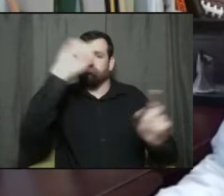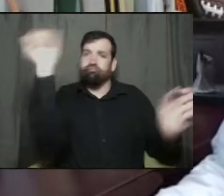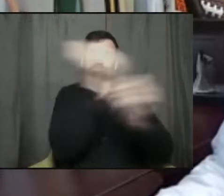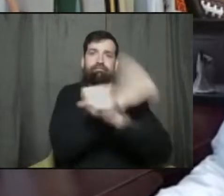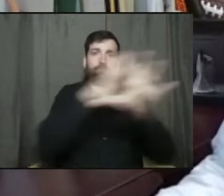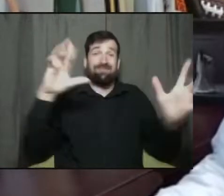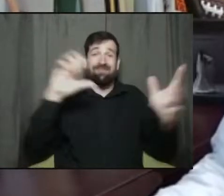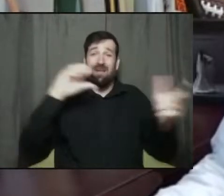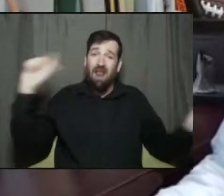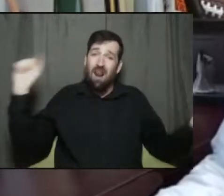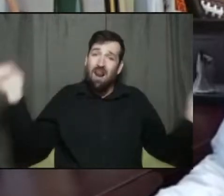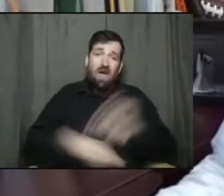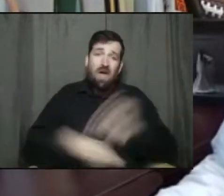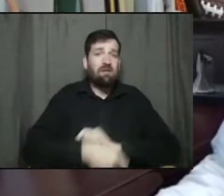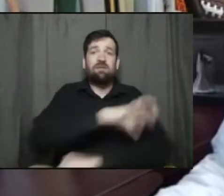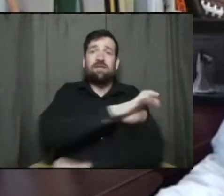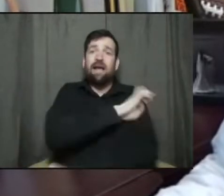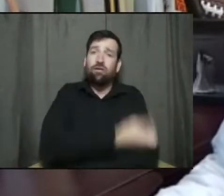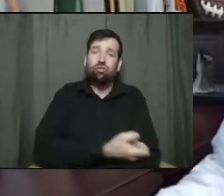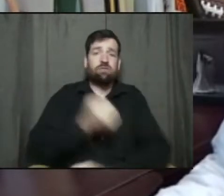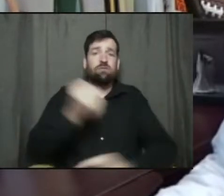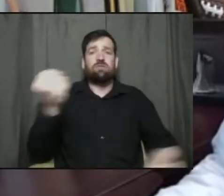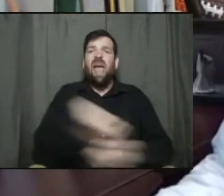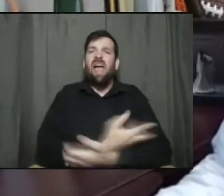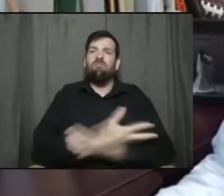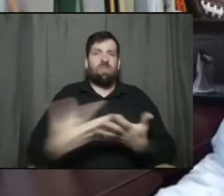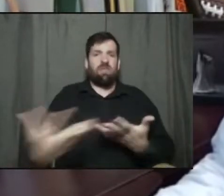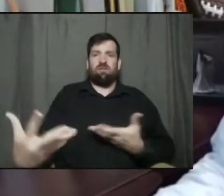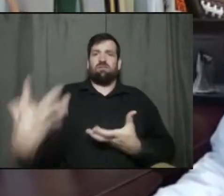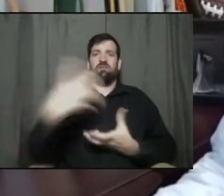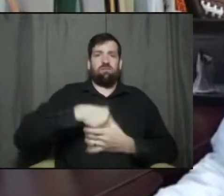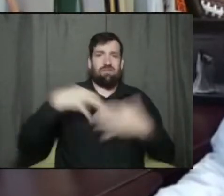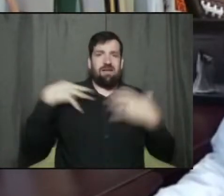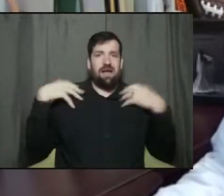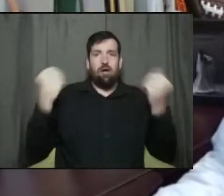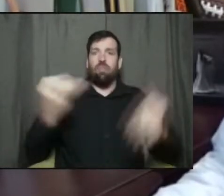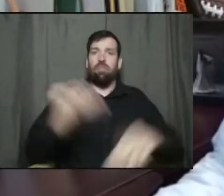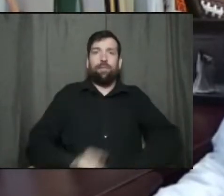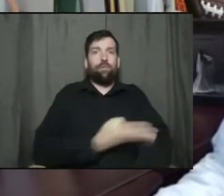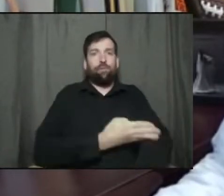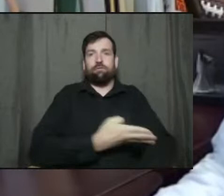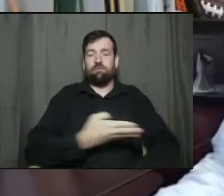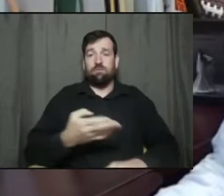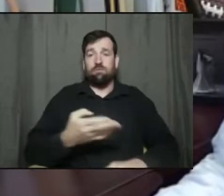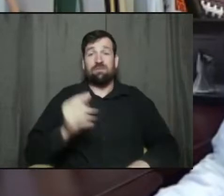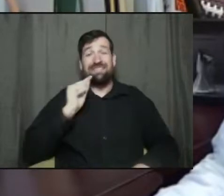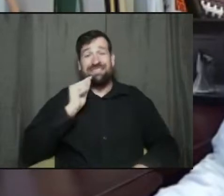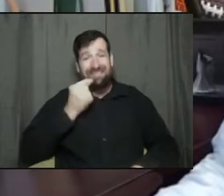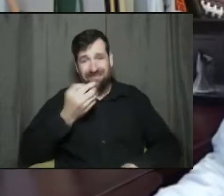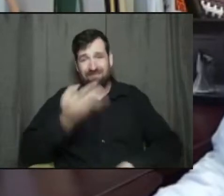be. Energy, everything that's an indicator of my health has improved dramatically over the last